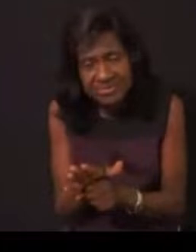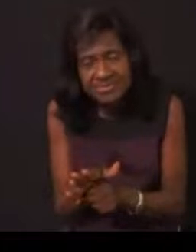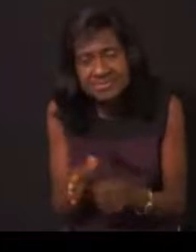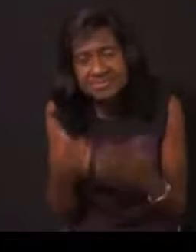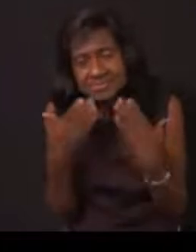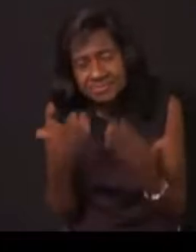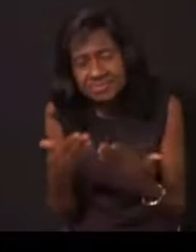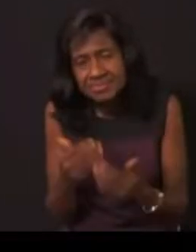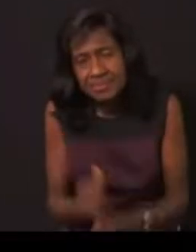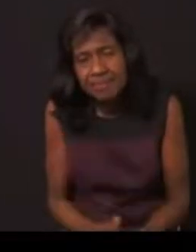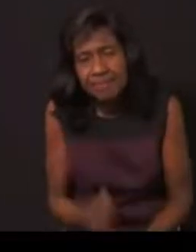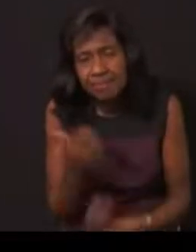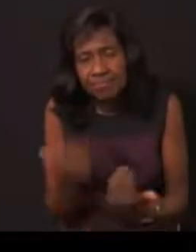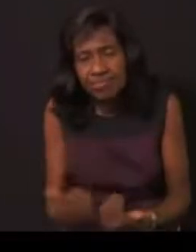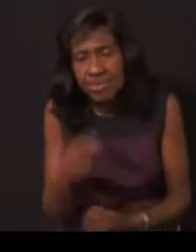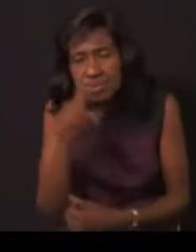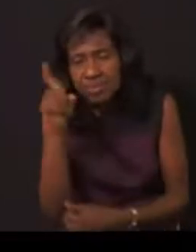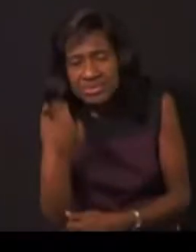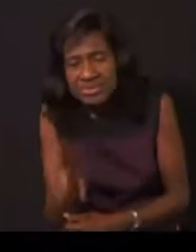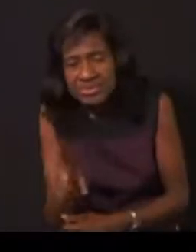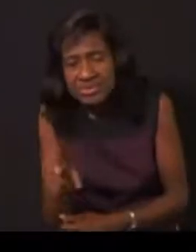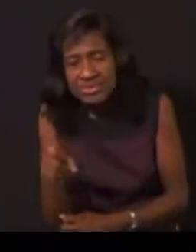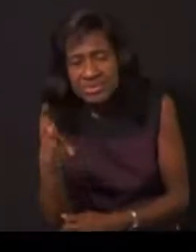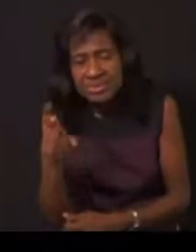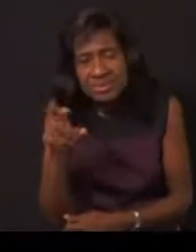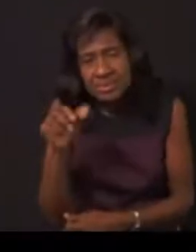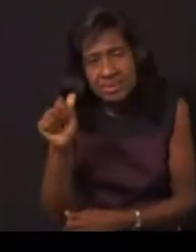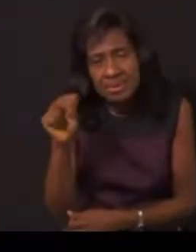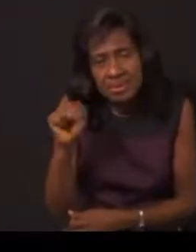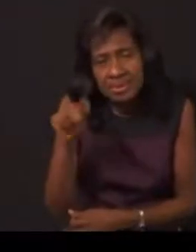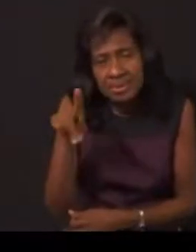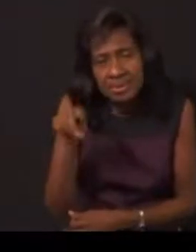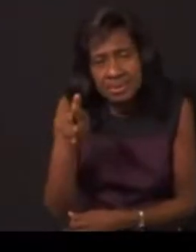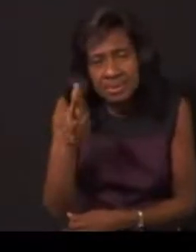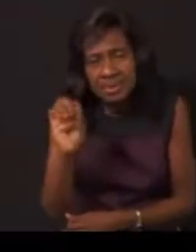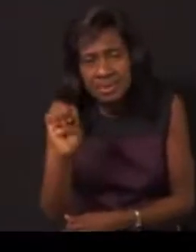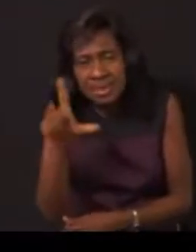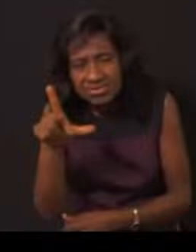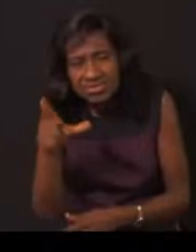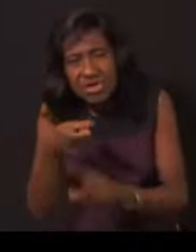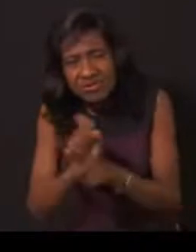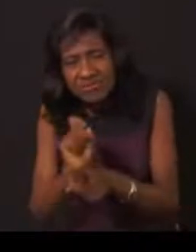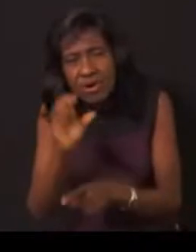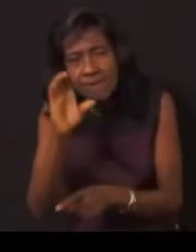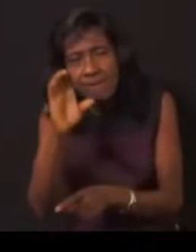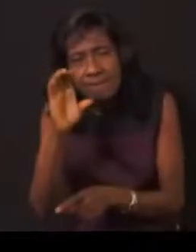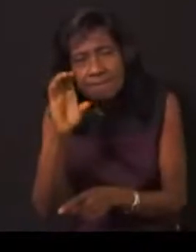go to Andrell Harris from the Compass.